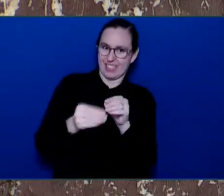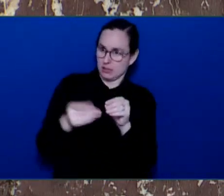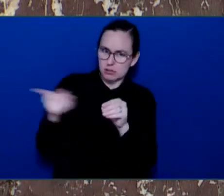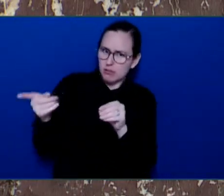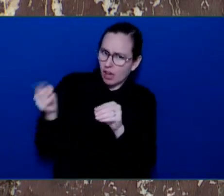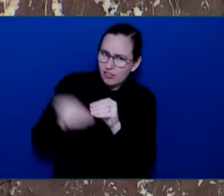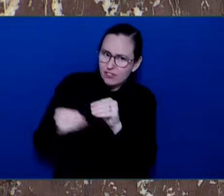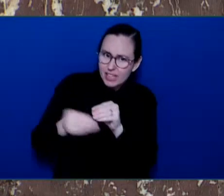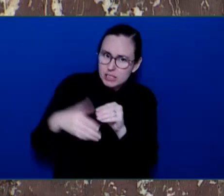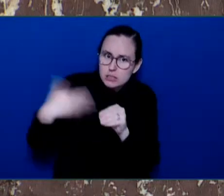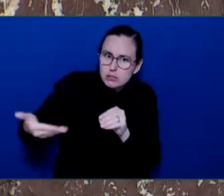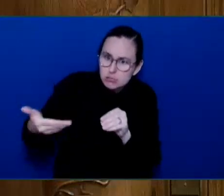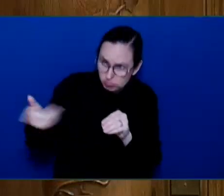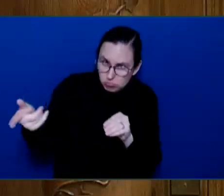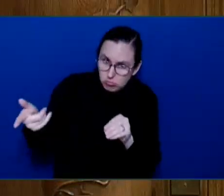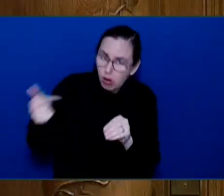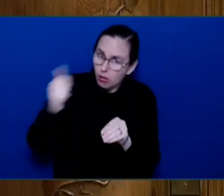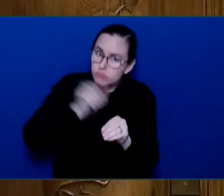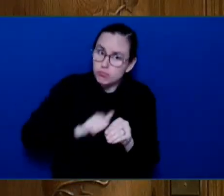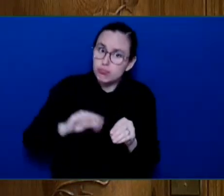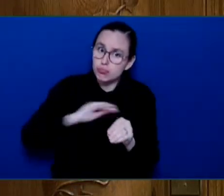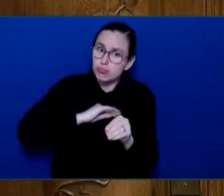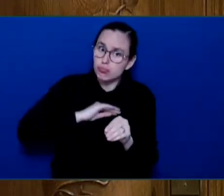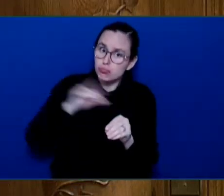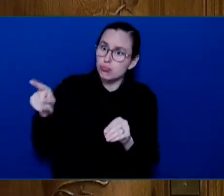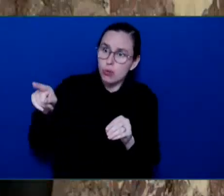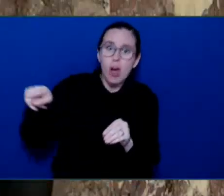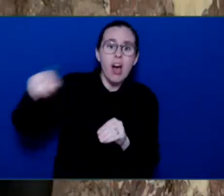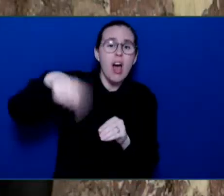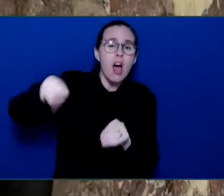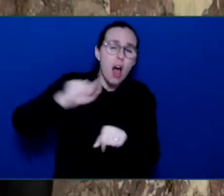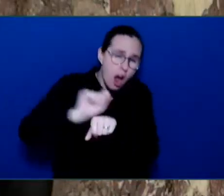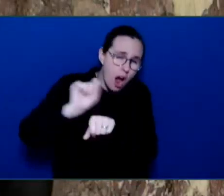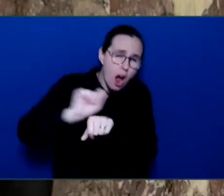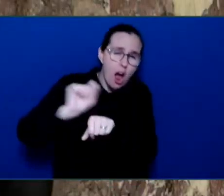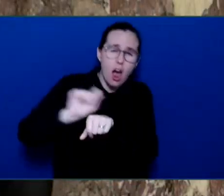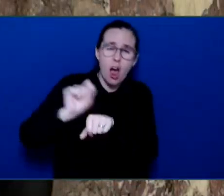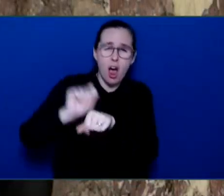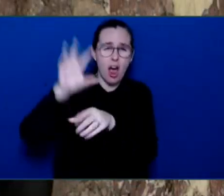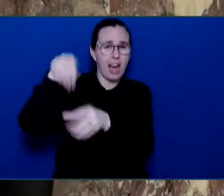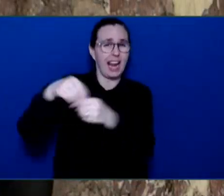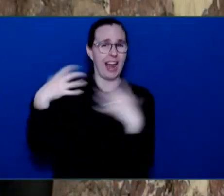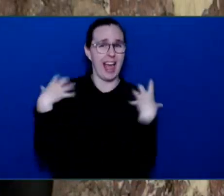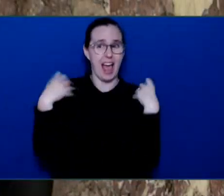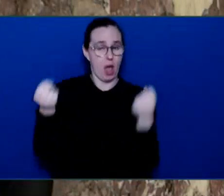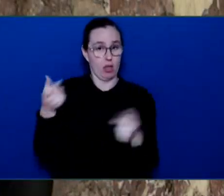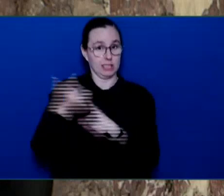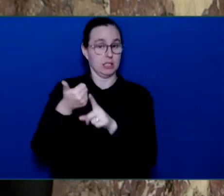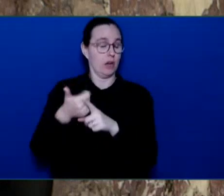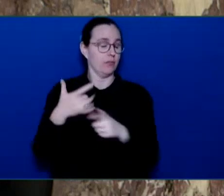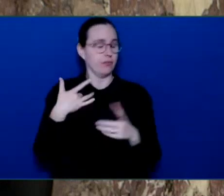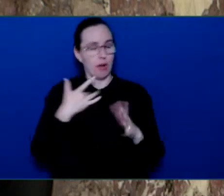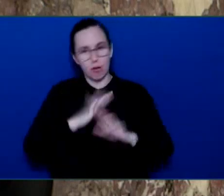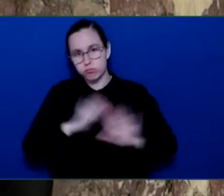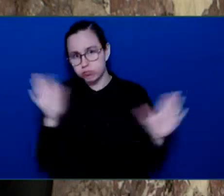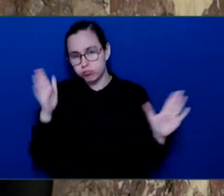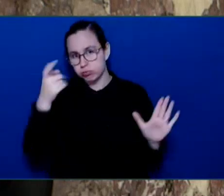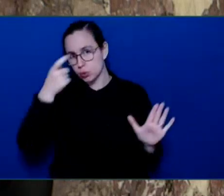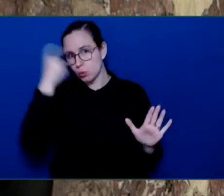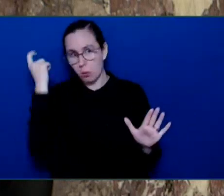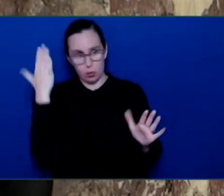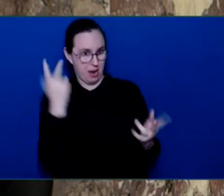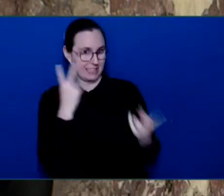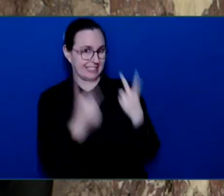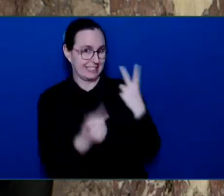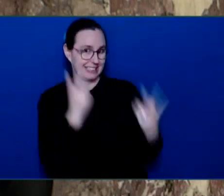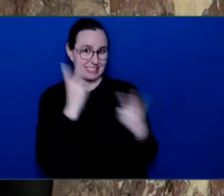staff? Minister of Health. Honourable Speaker, in June I spent a couple of days at Surrey Memorial Hospital meeting with healthcare